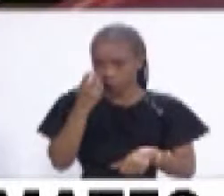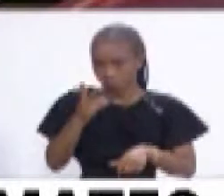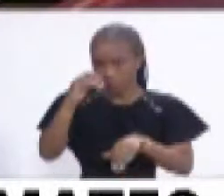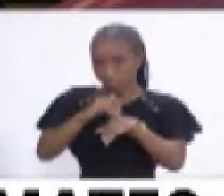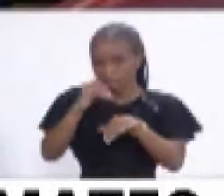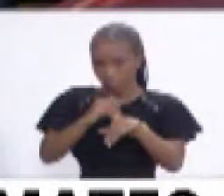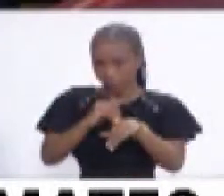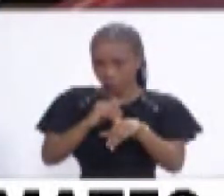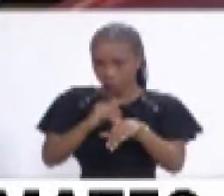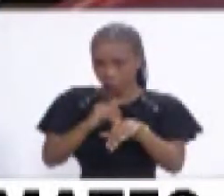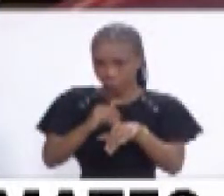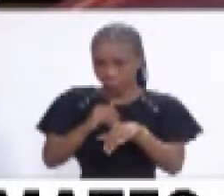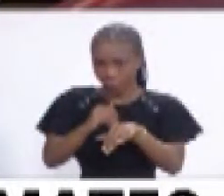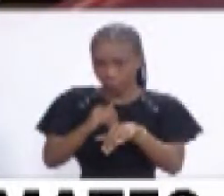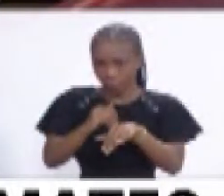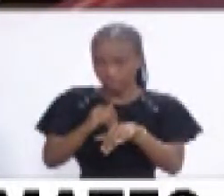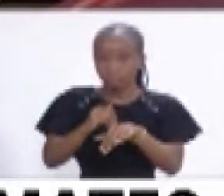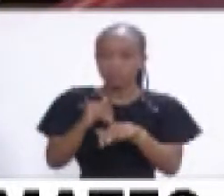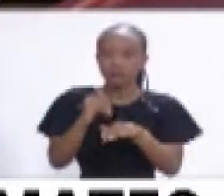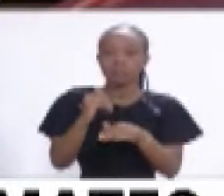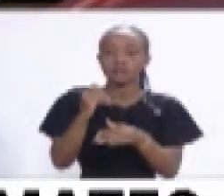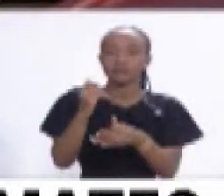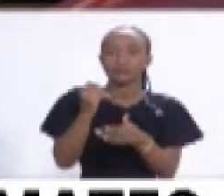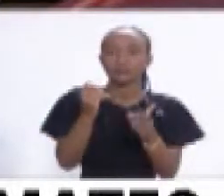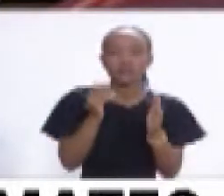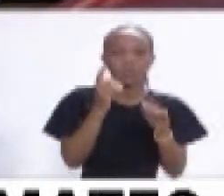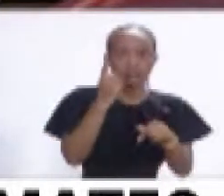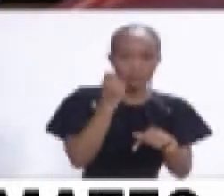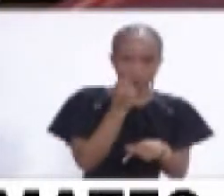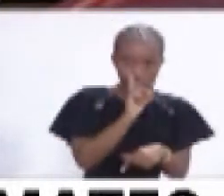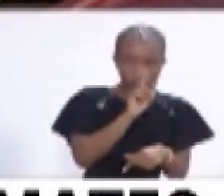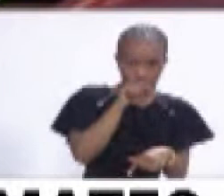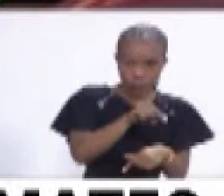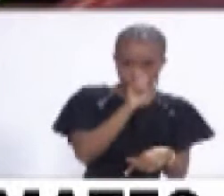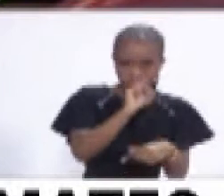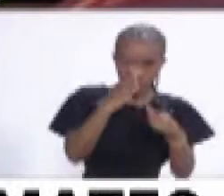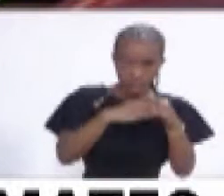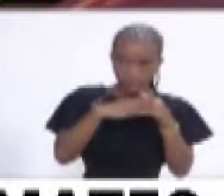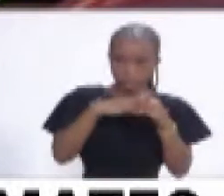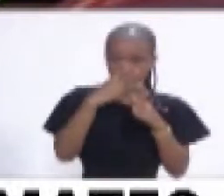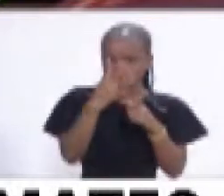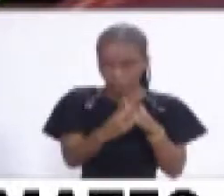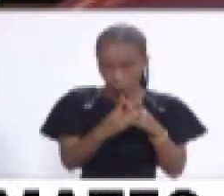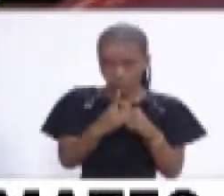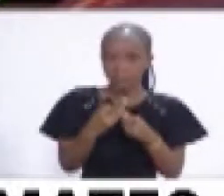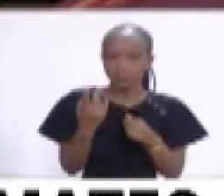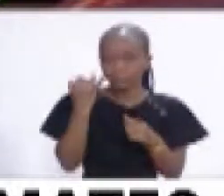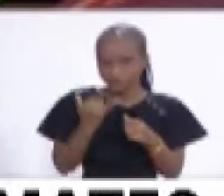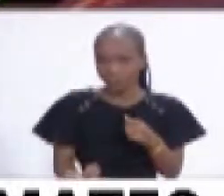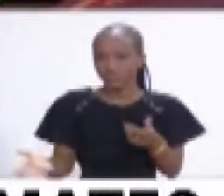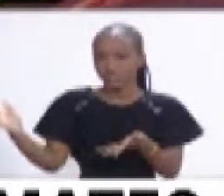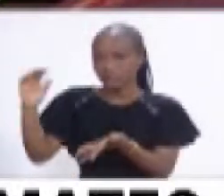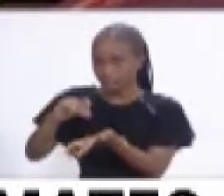estimates as they were last year, revised with the first supplementary budget at 1.594. Honorable Speaker, we are